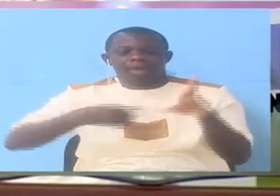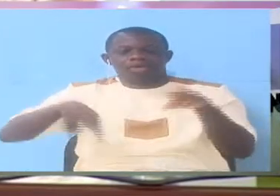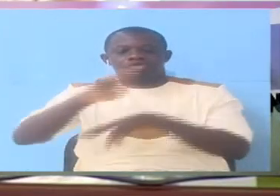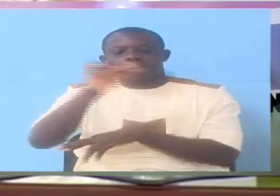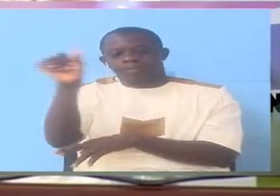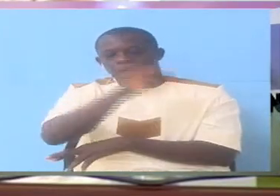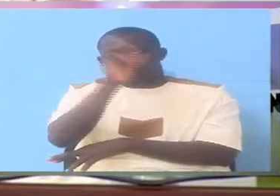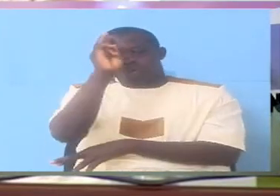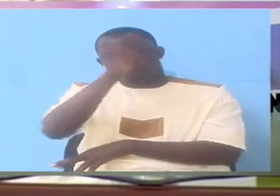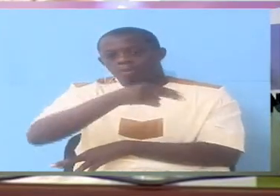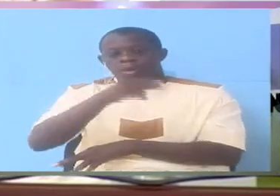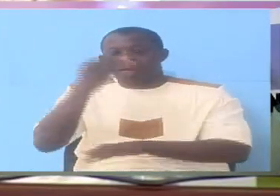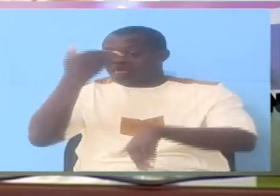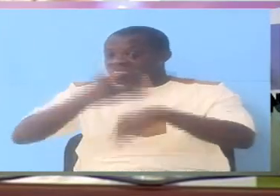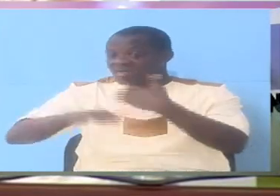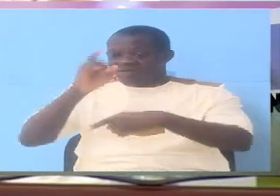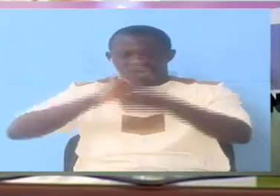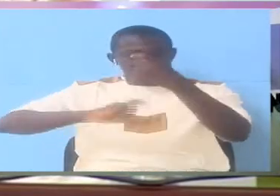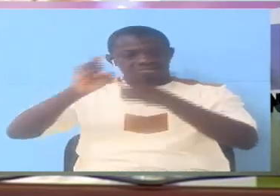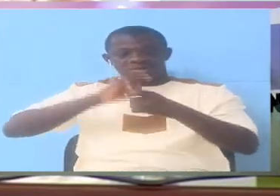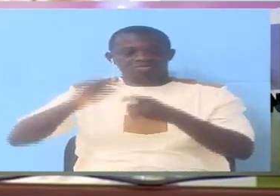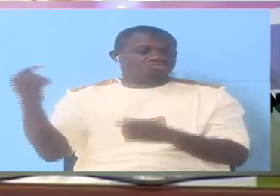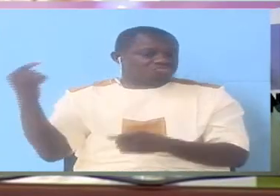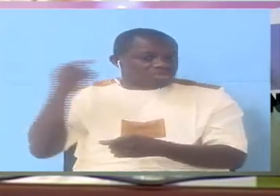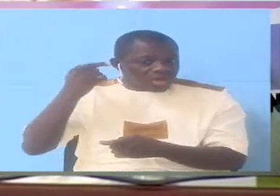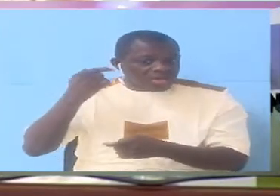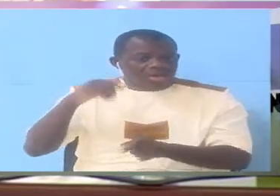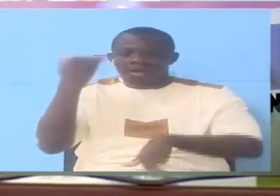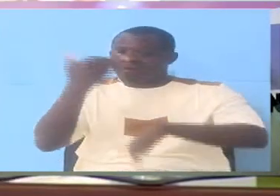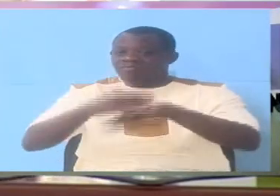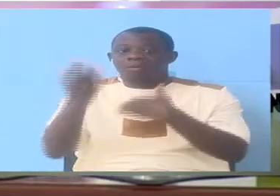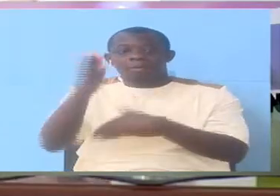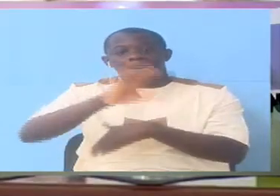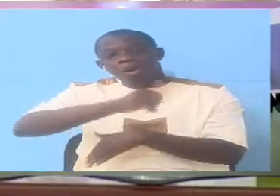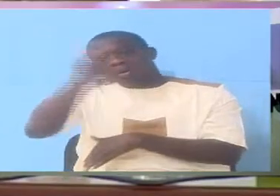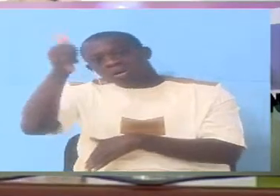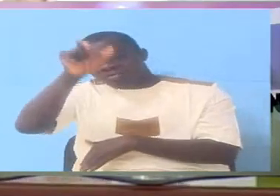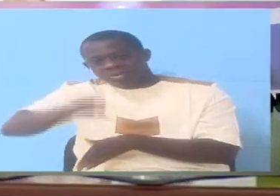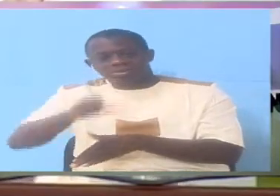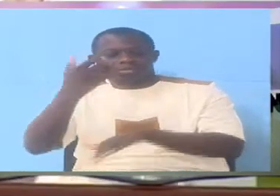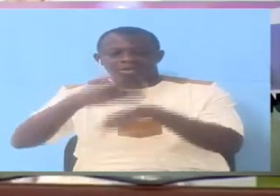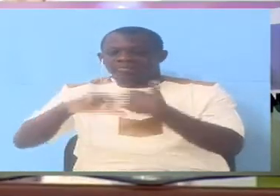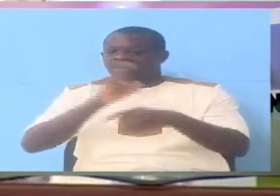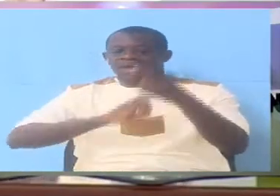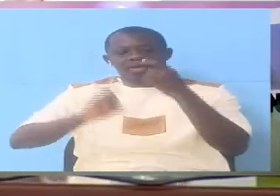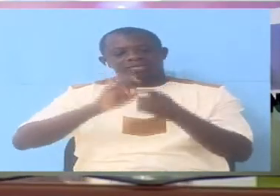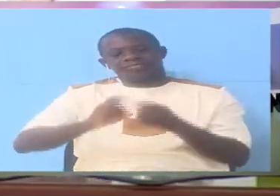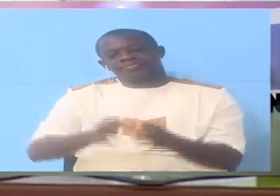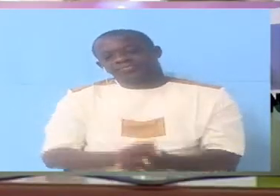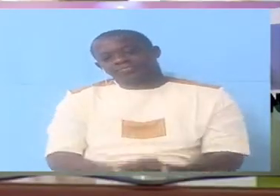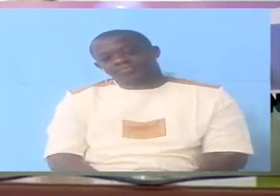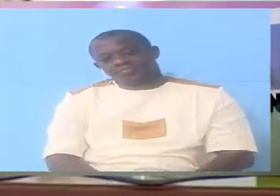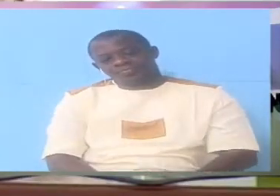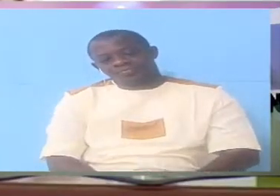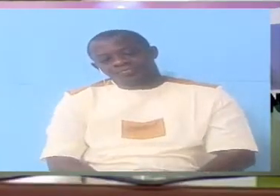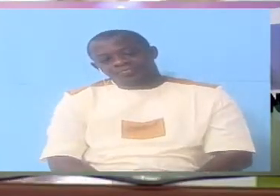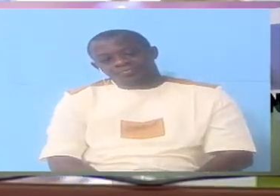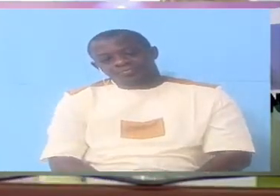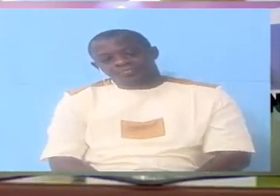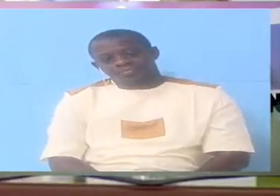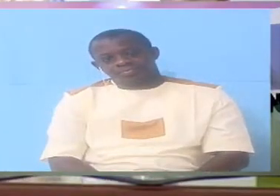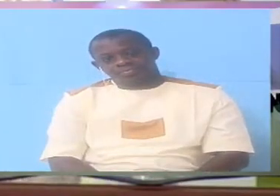heard from him or anyone else again. suñ ndaje ma nag foofu lañ dal di tasaaroo ma ñibbi gannaaw loolu xamatuma dara ci mbir